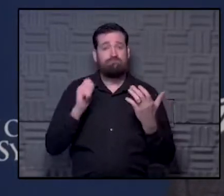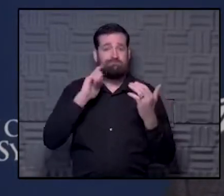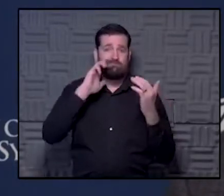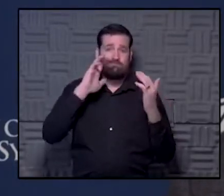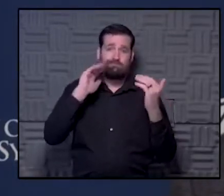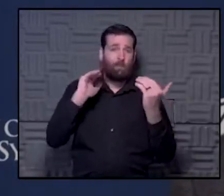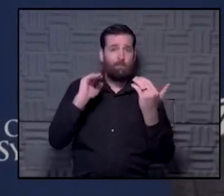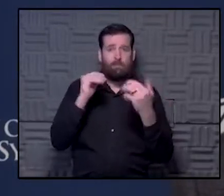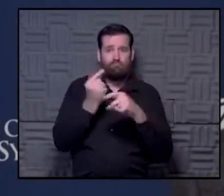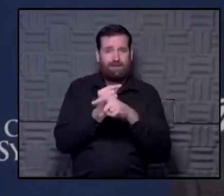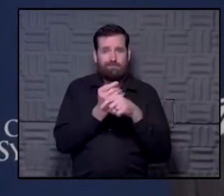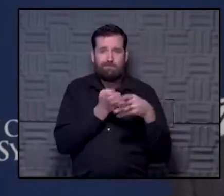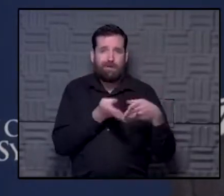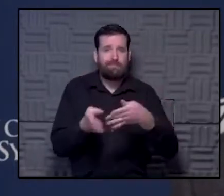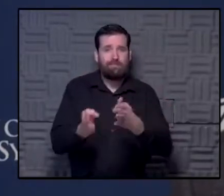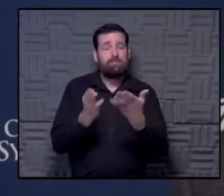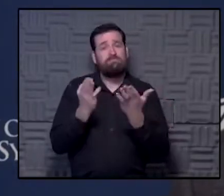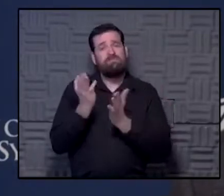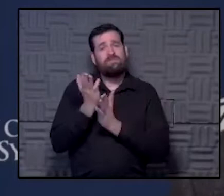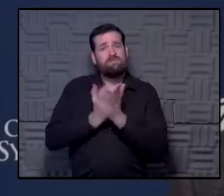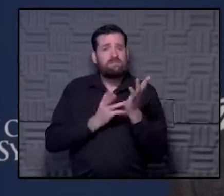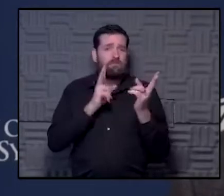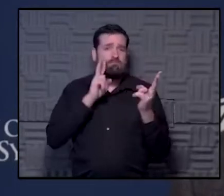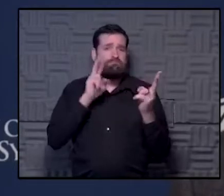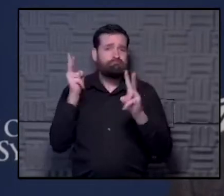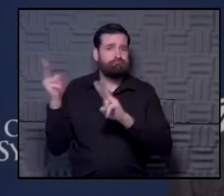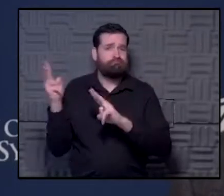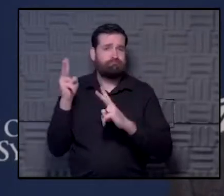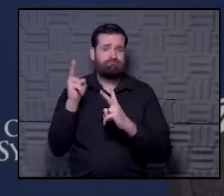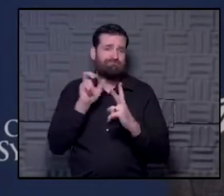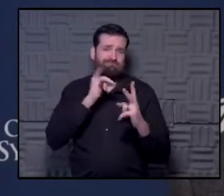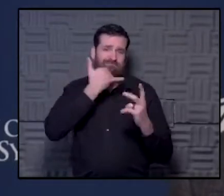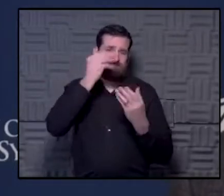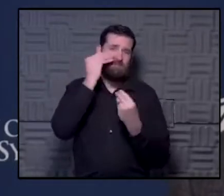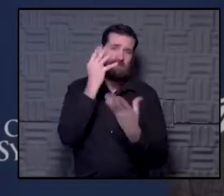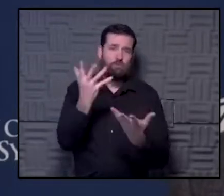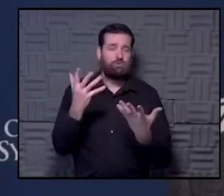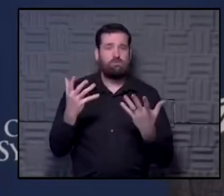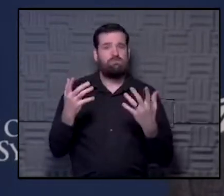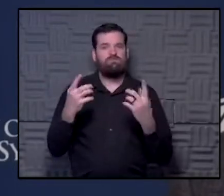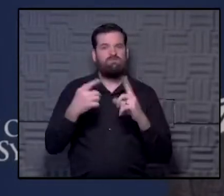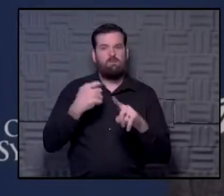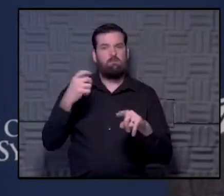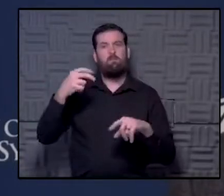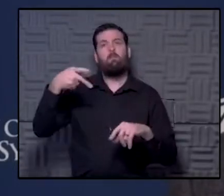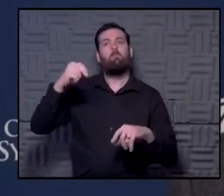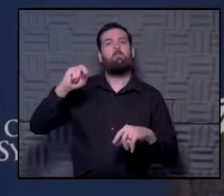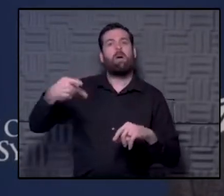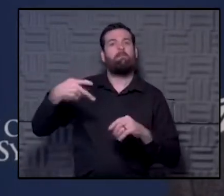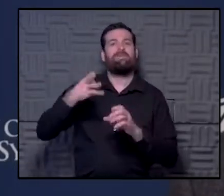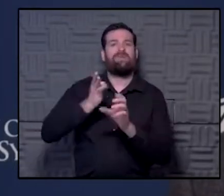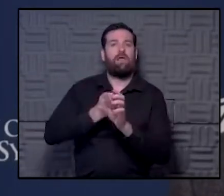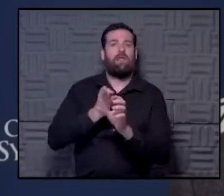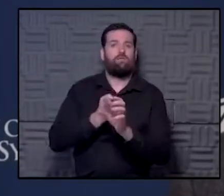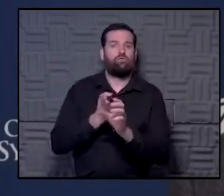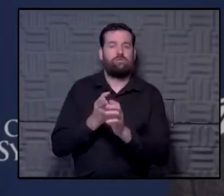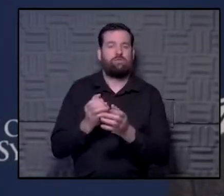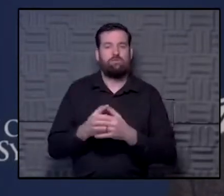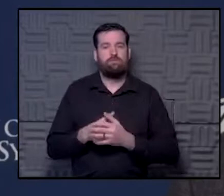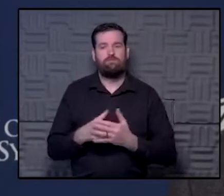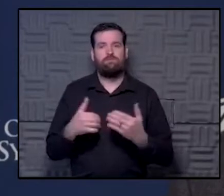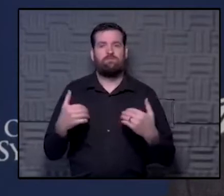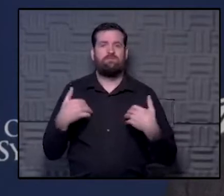some right path. And I think that there's even some misinformation out there kind of through pop psychology that there are these